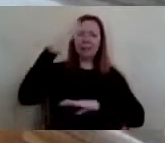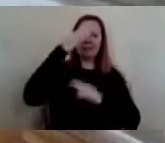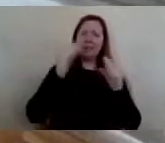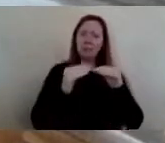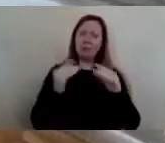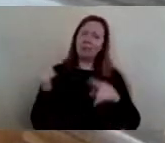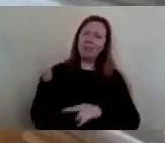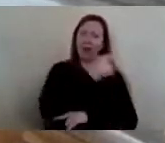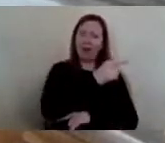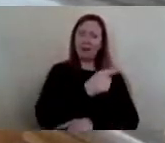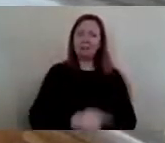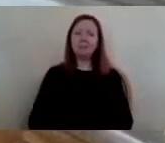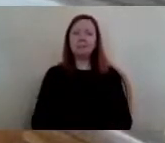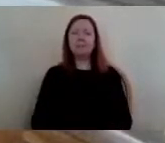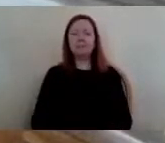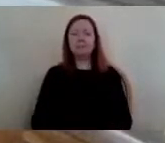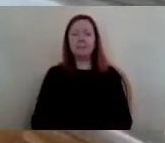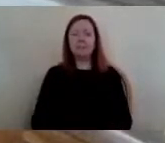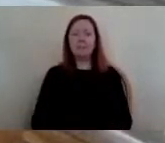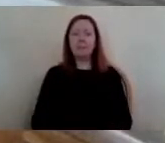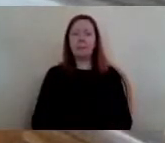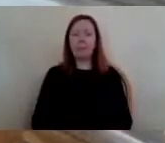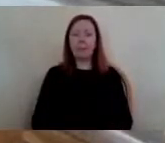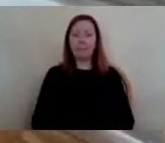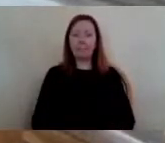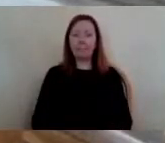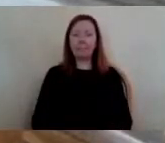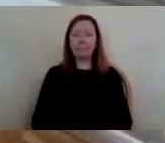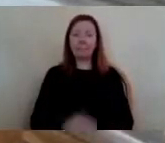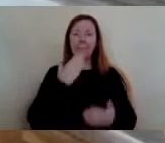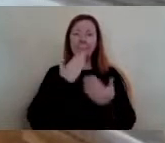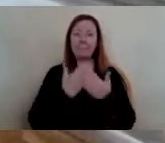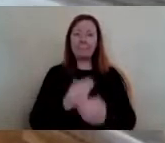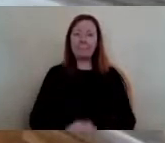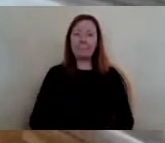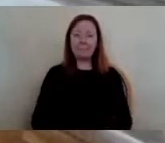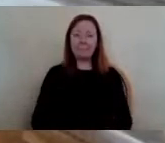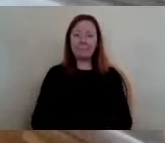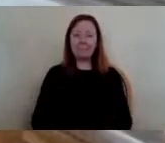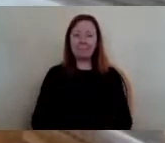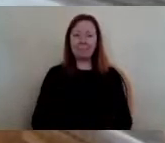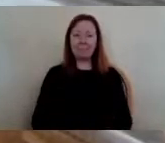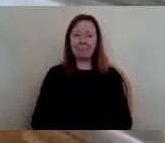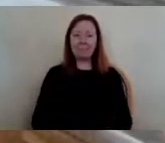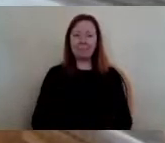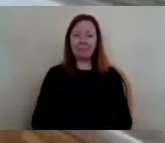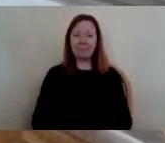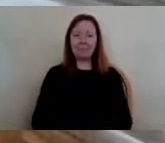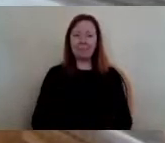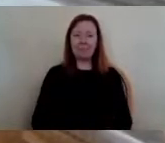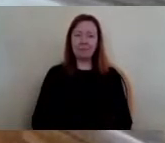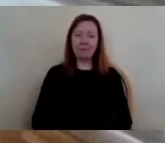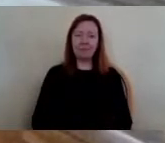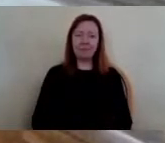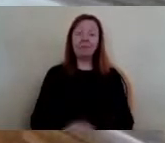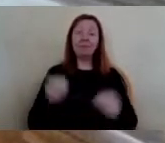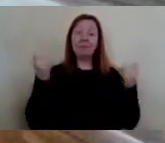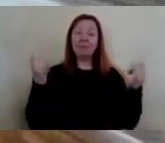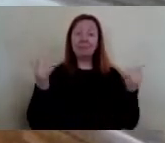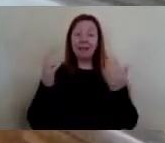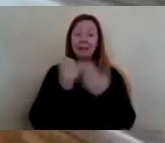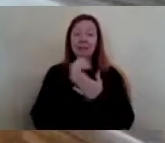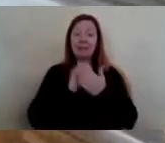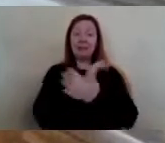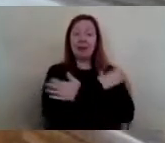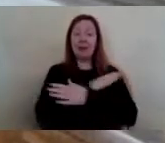greater. And reach, good. Turn. Now we're going to take this arm